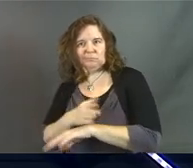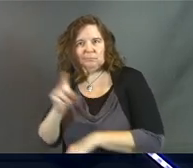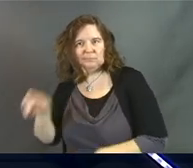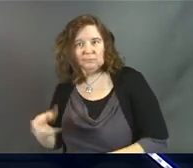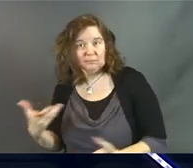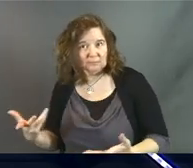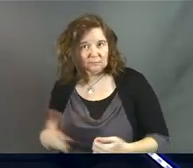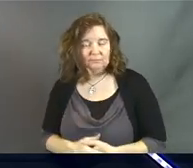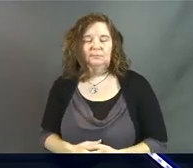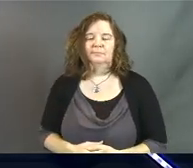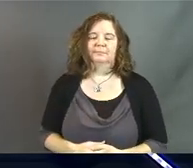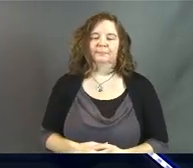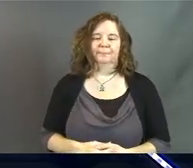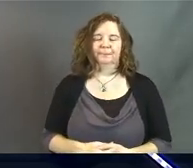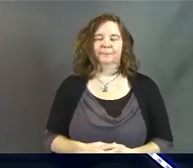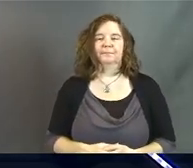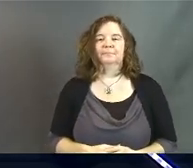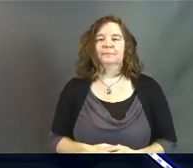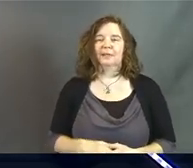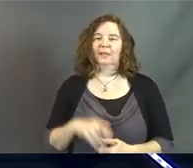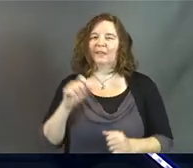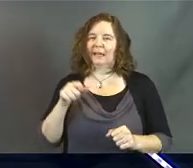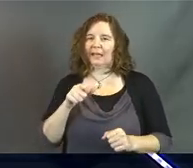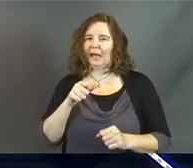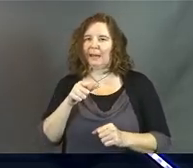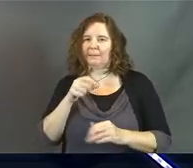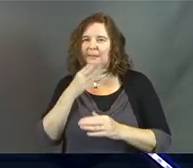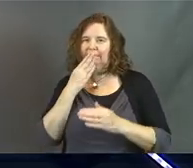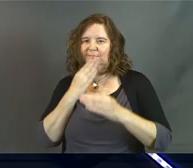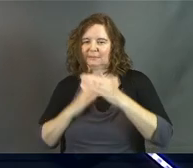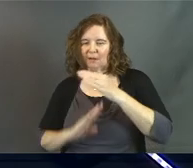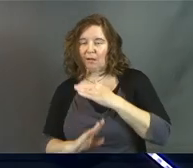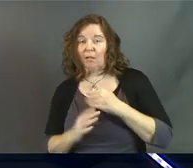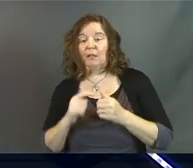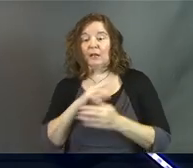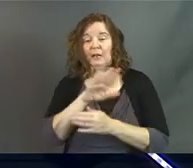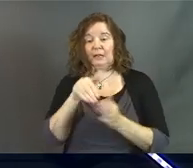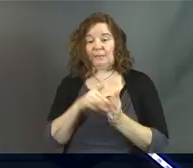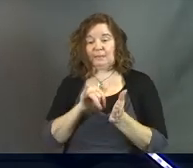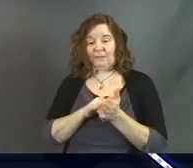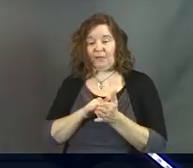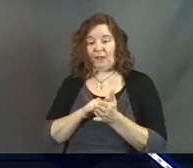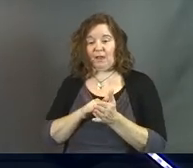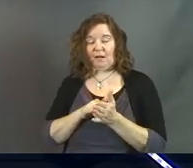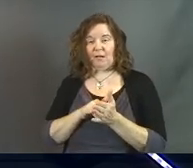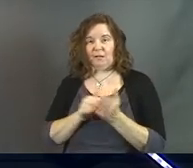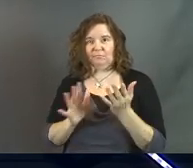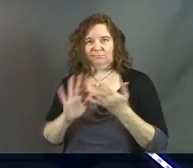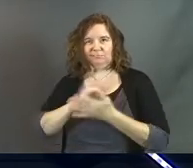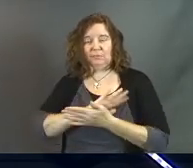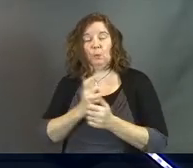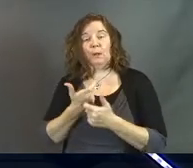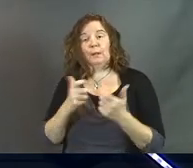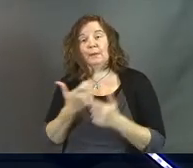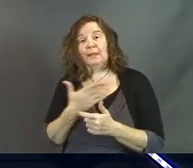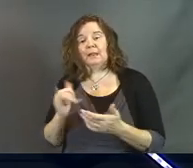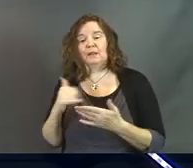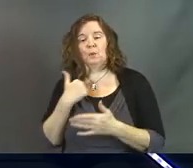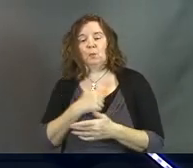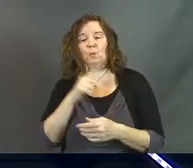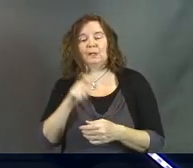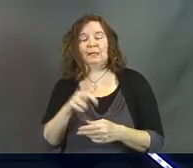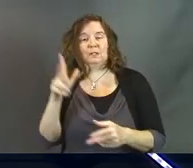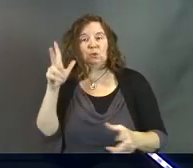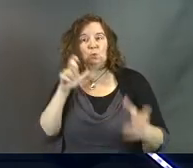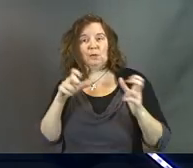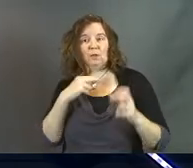on. They can be subtle. And in the midst of that subtlety, one of the big things is that we need